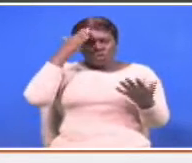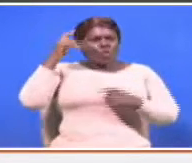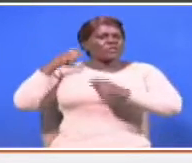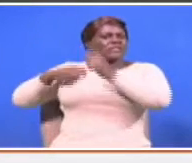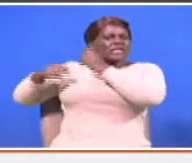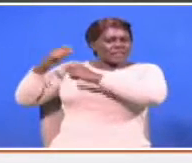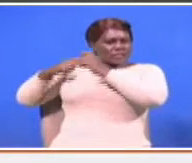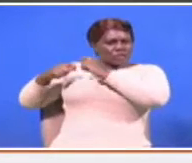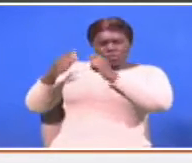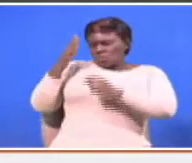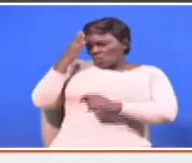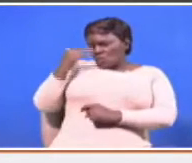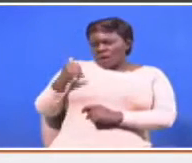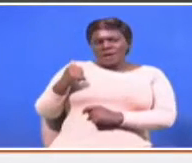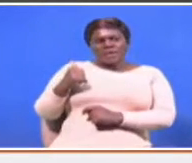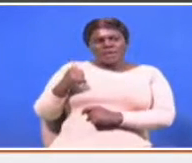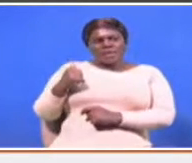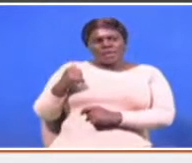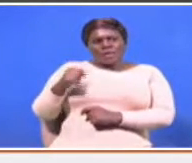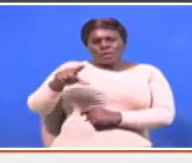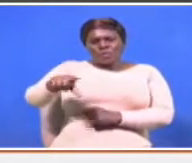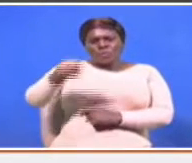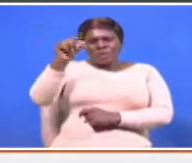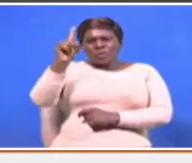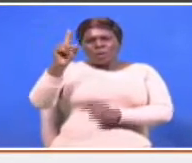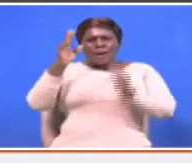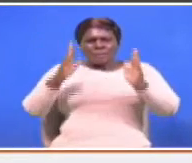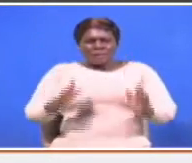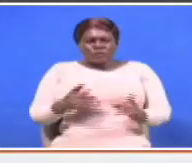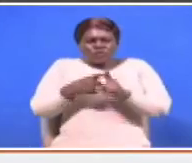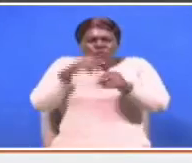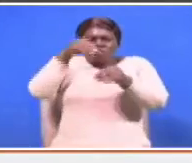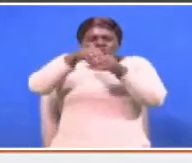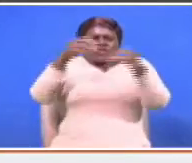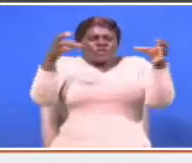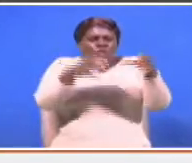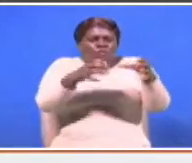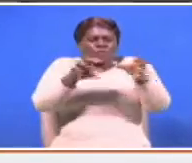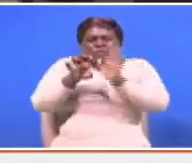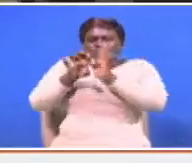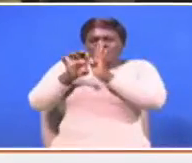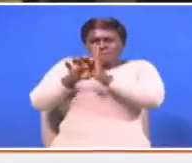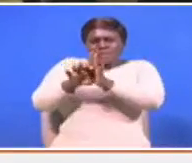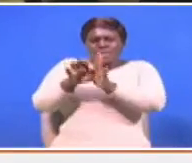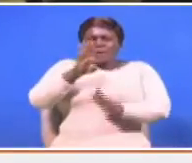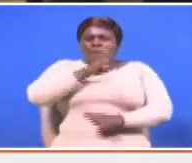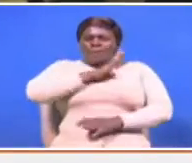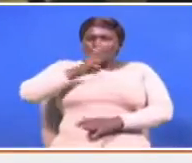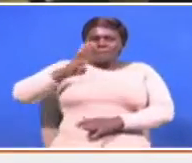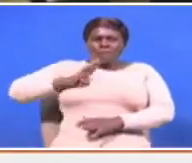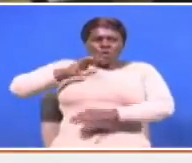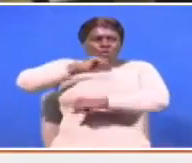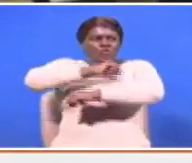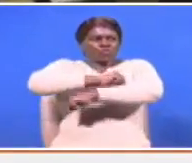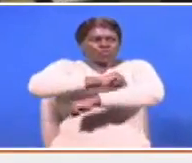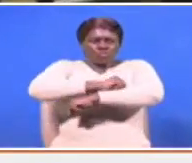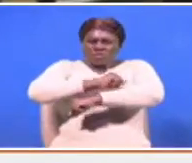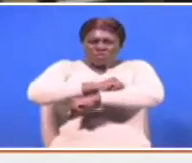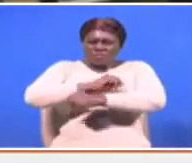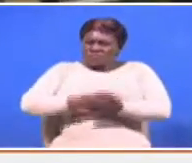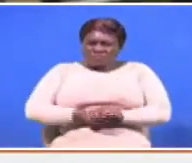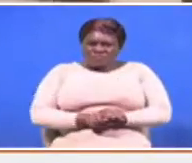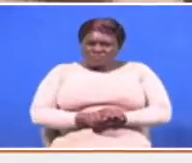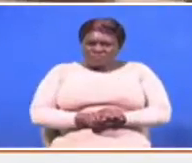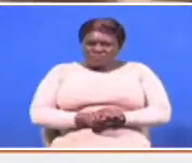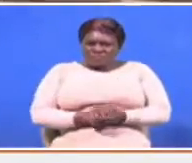traditions. That's the reason why you pick one person from the community. Look at even how boards of schools are constituted,